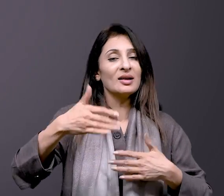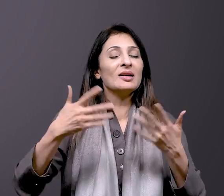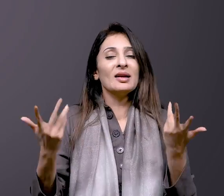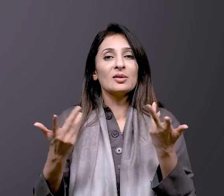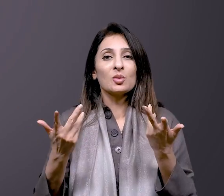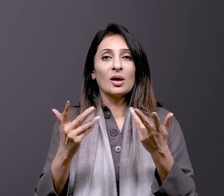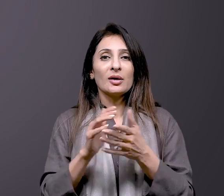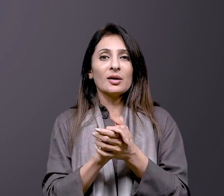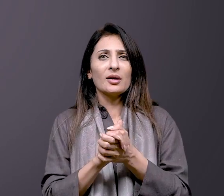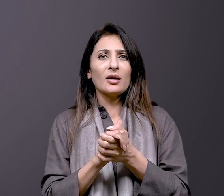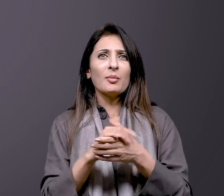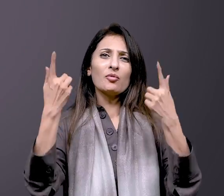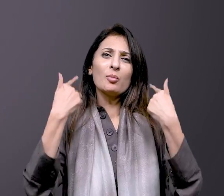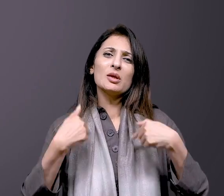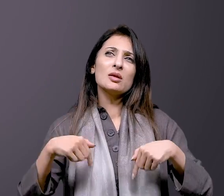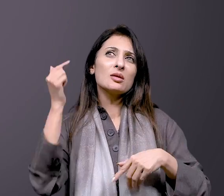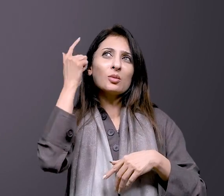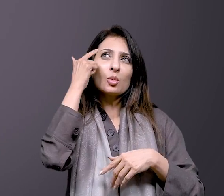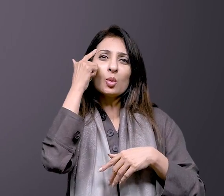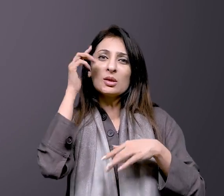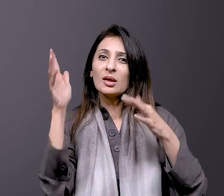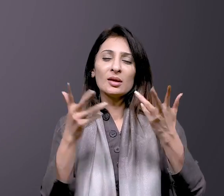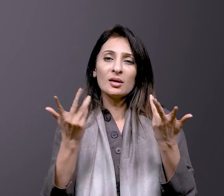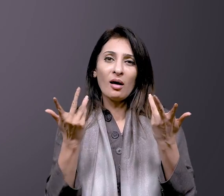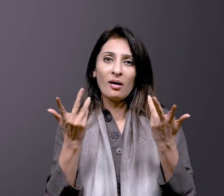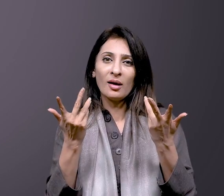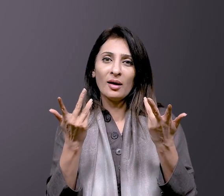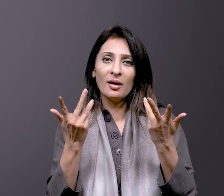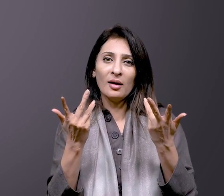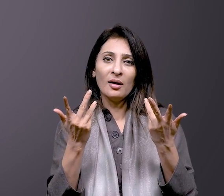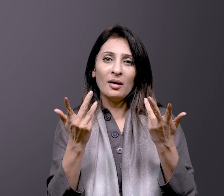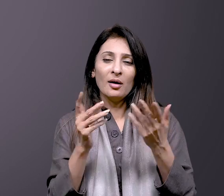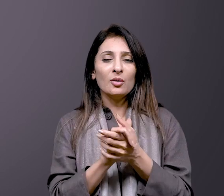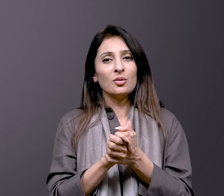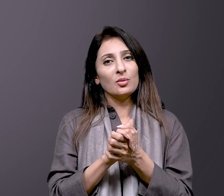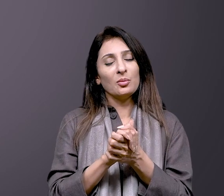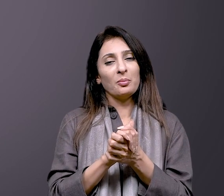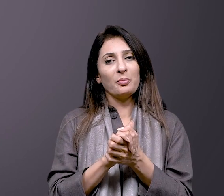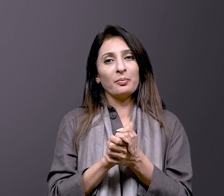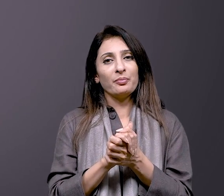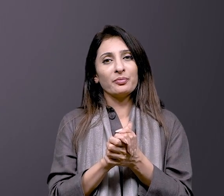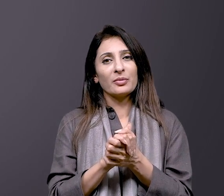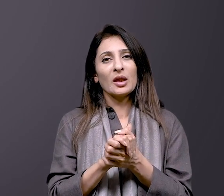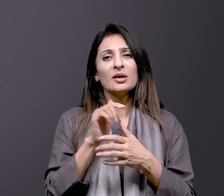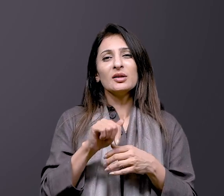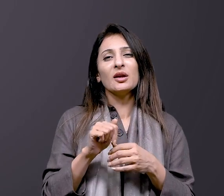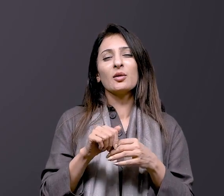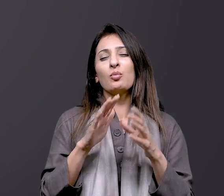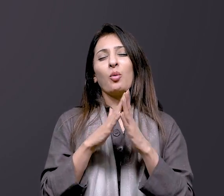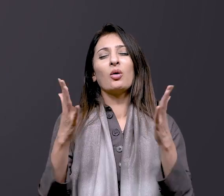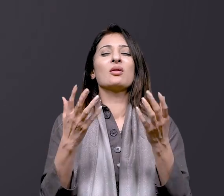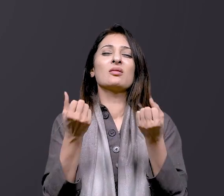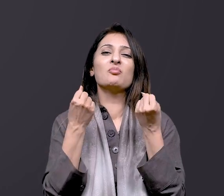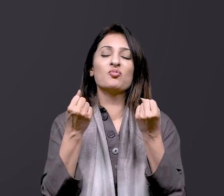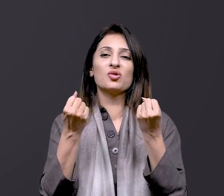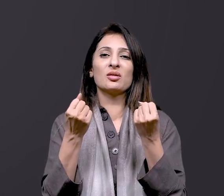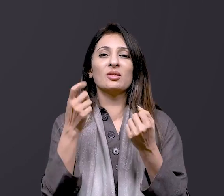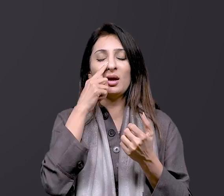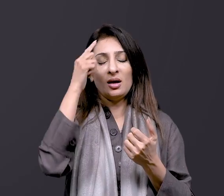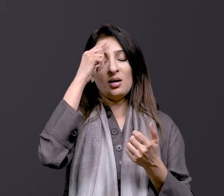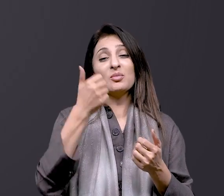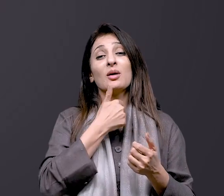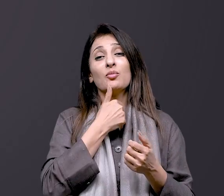behave a certain way. The expectation for them to behave in grown-up ways, but at the same time not being given the liberty to grow